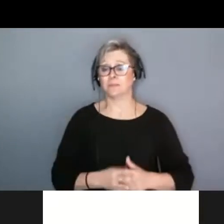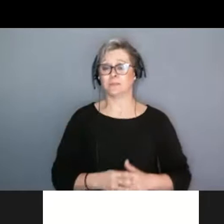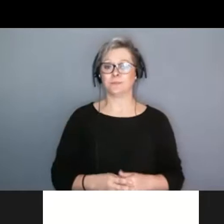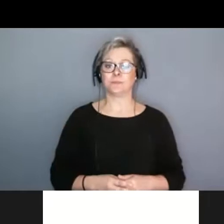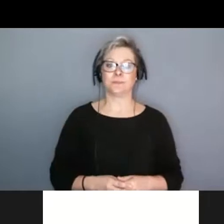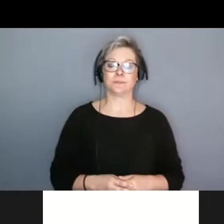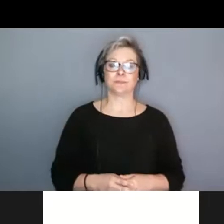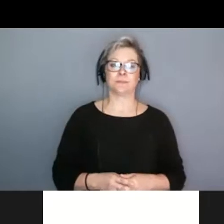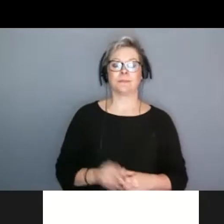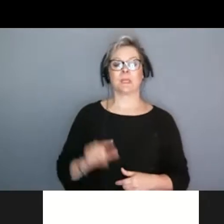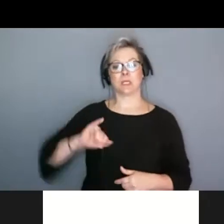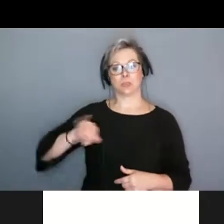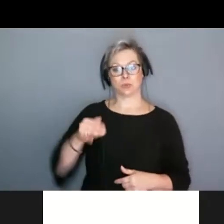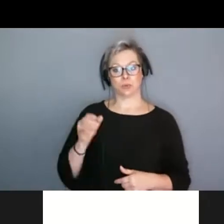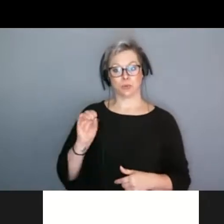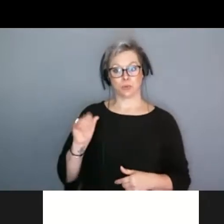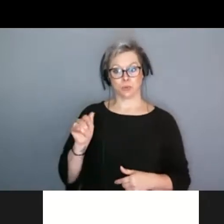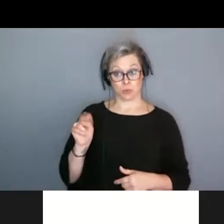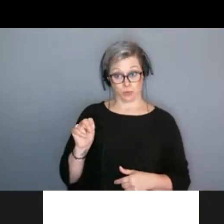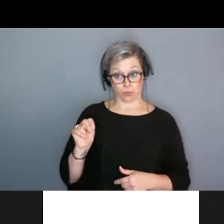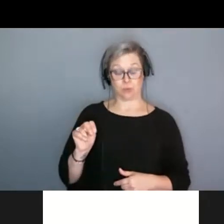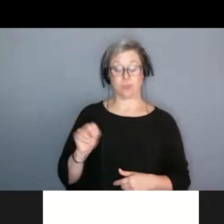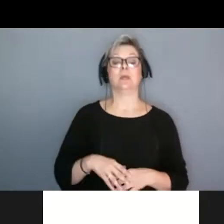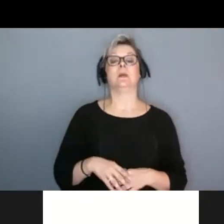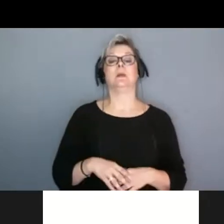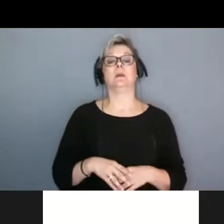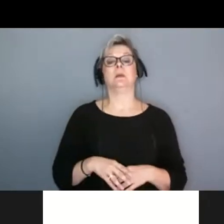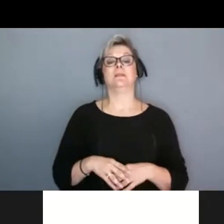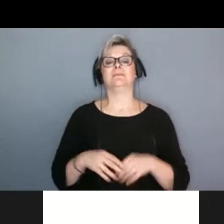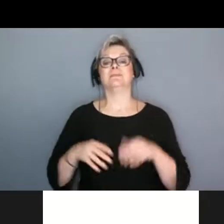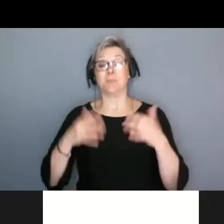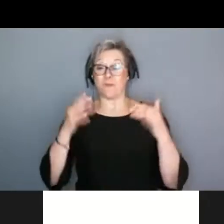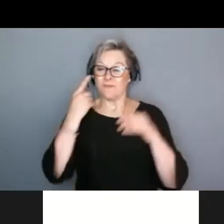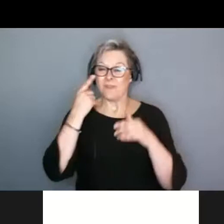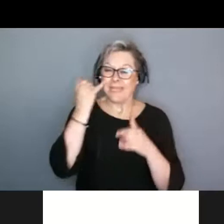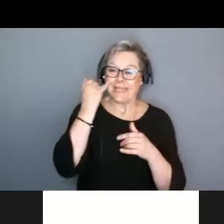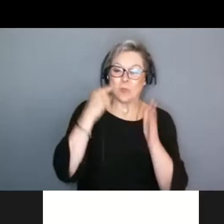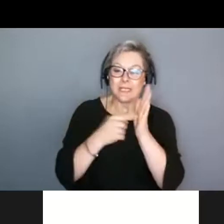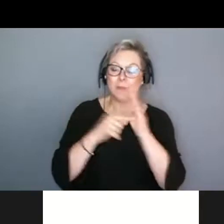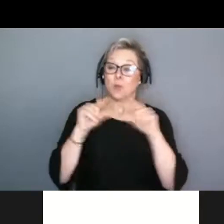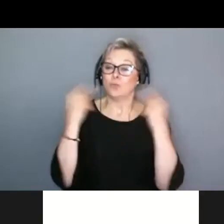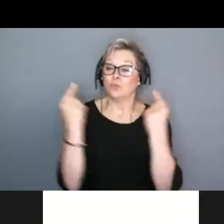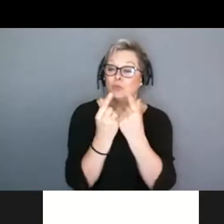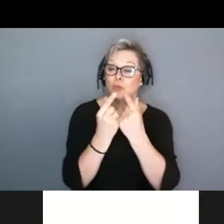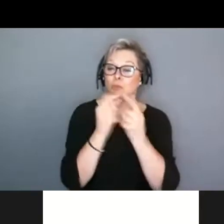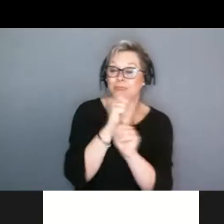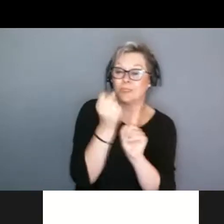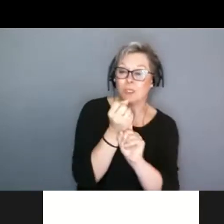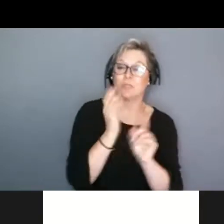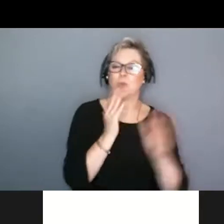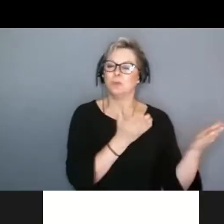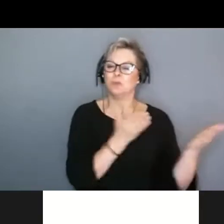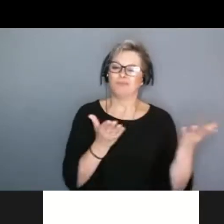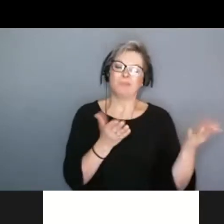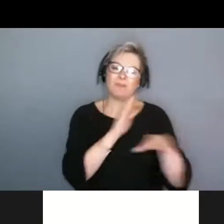So she's speaking here, but then within a group setting, you bring in your own resources. There are a number of ways